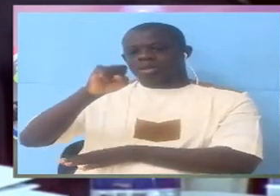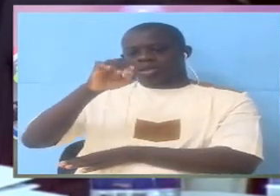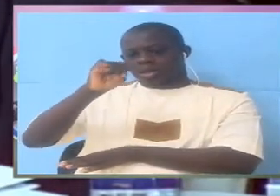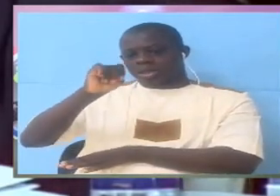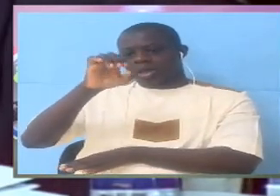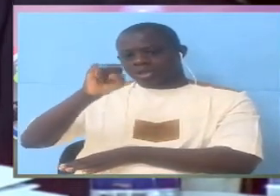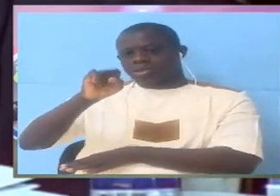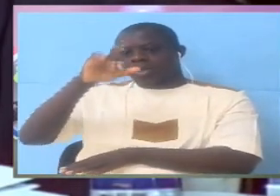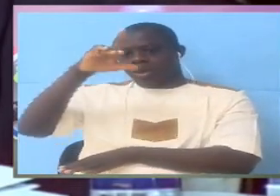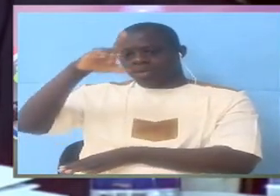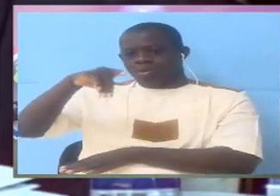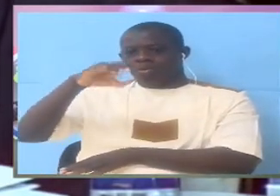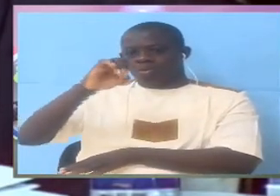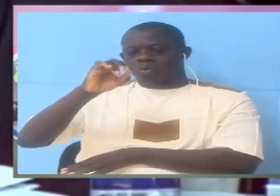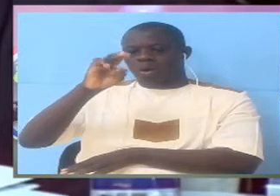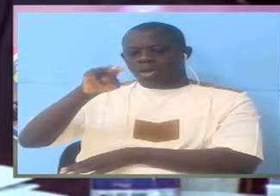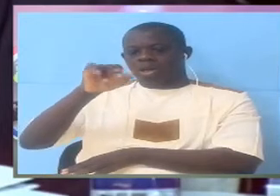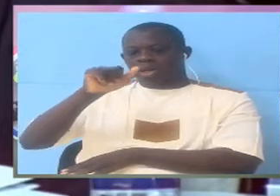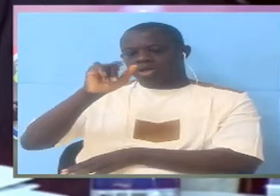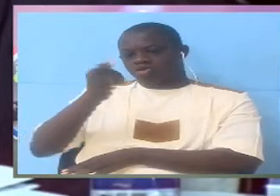Counter espionage. Counter espionage.